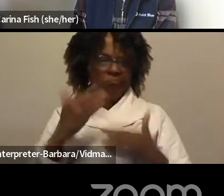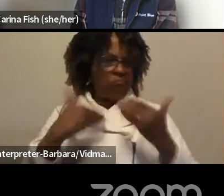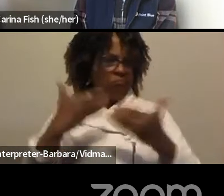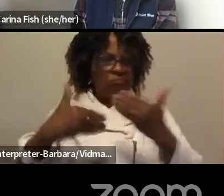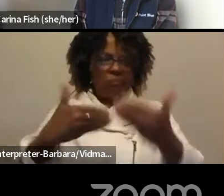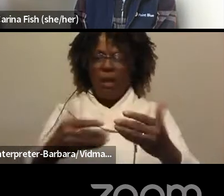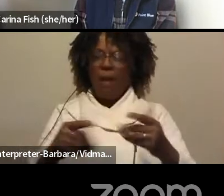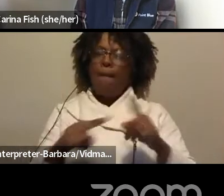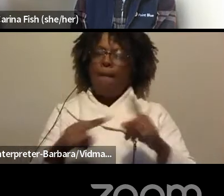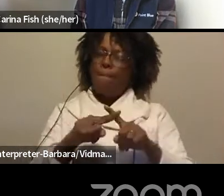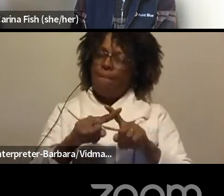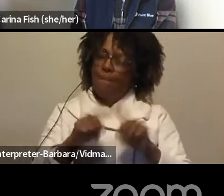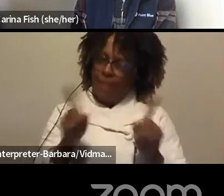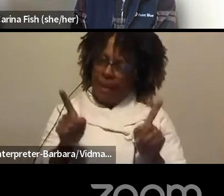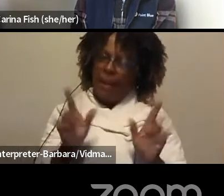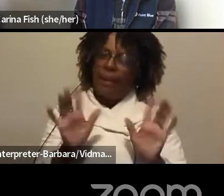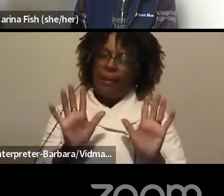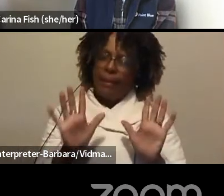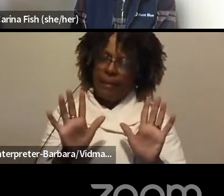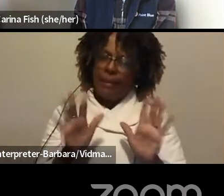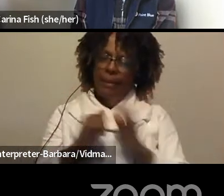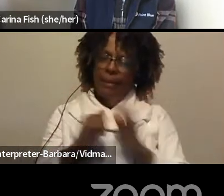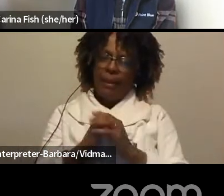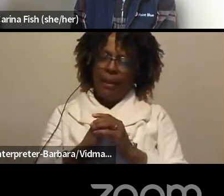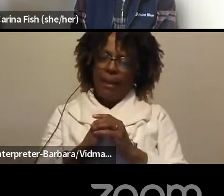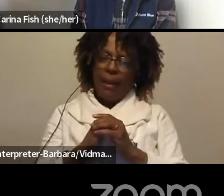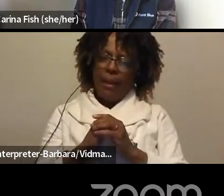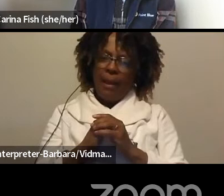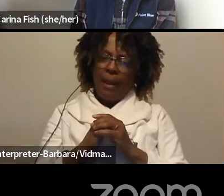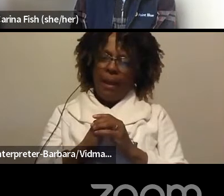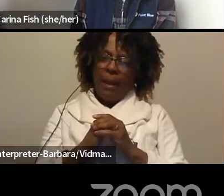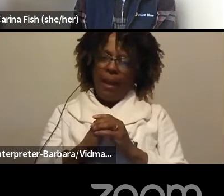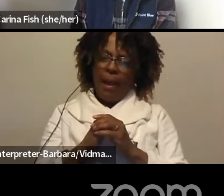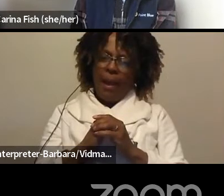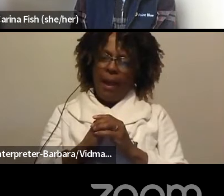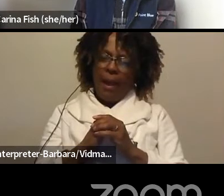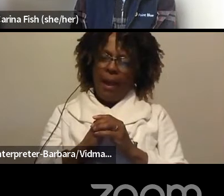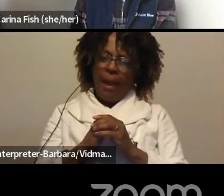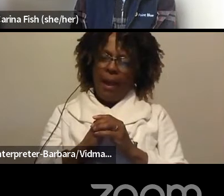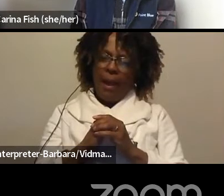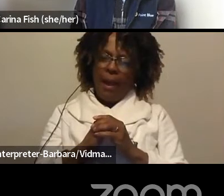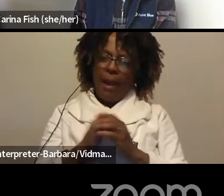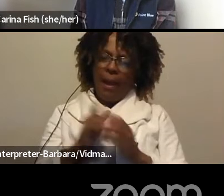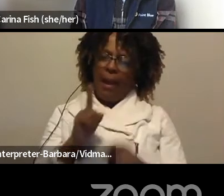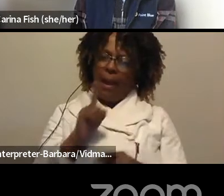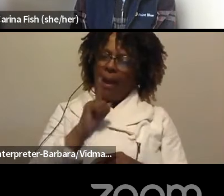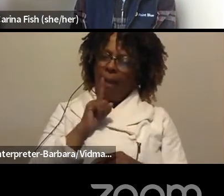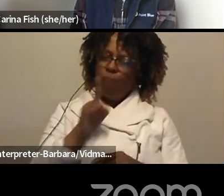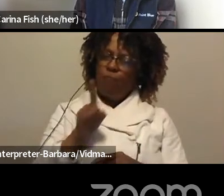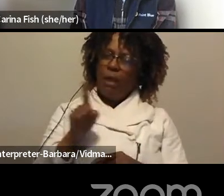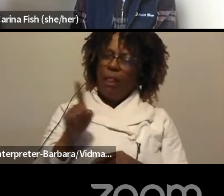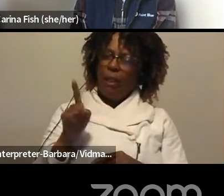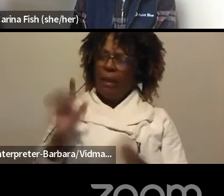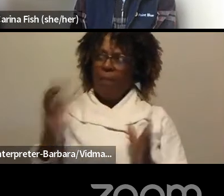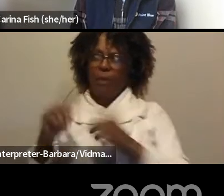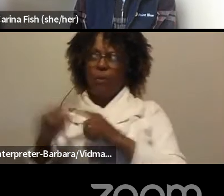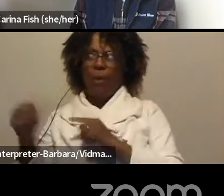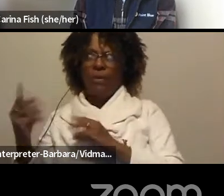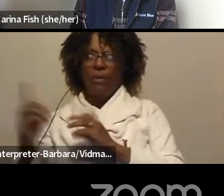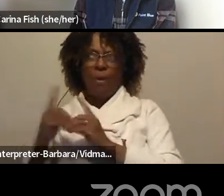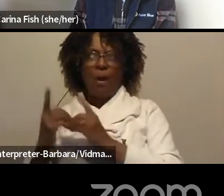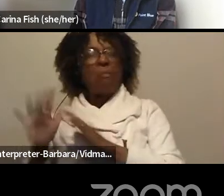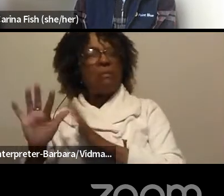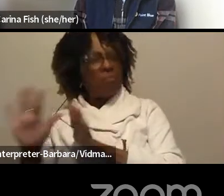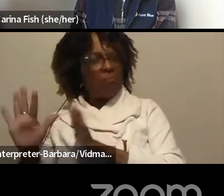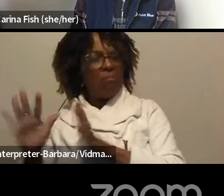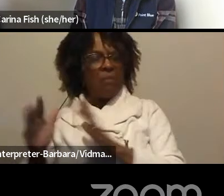and around currently there's 2 Black students in my department. I don't want them to ever feel how I felt my first year. So that's why also another reason I was